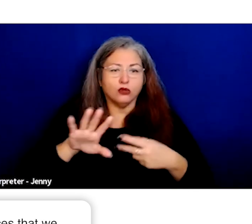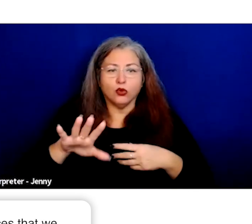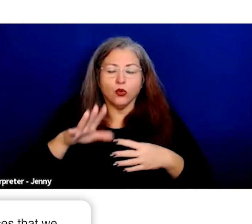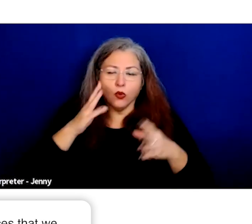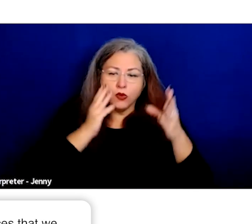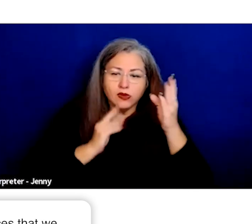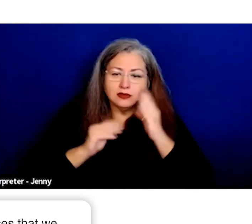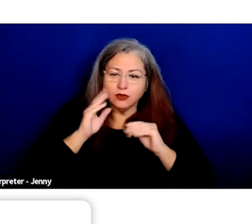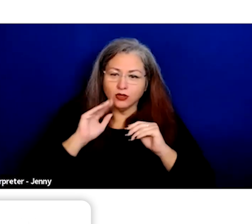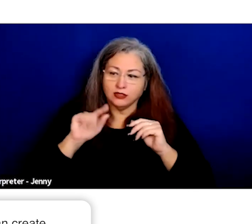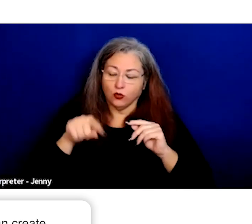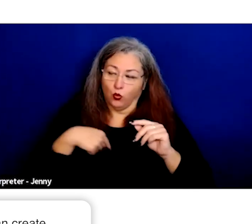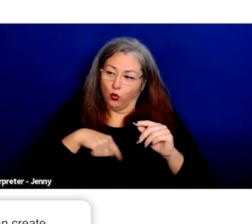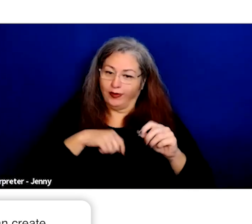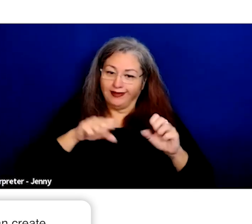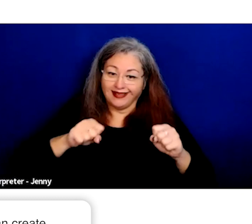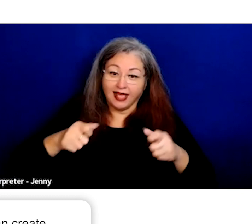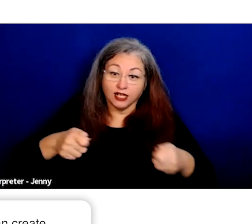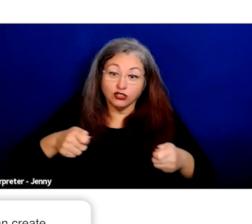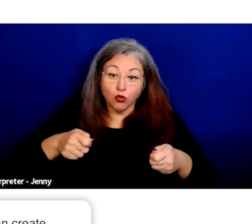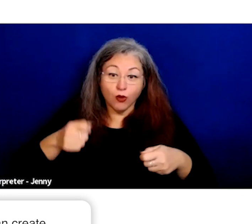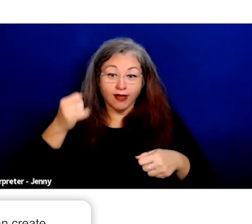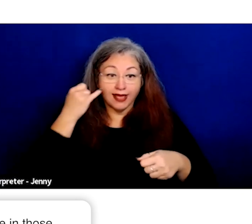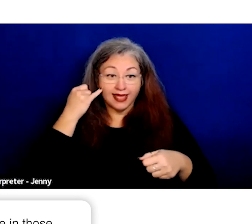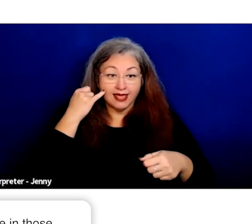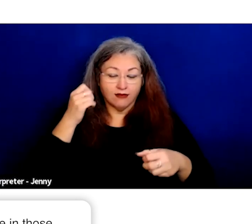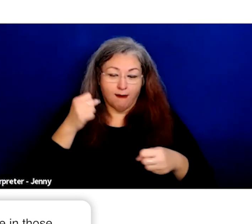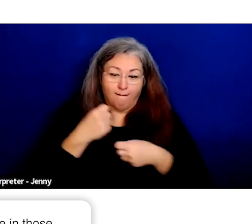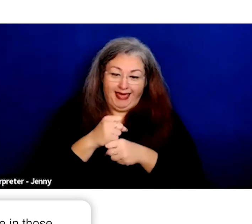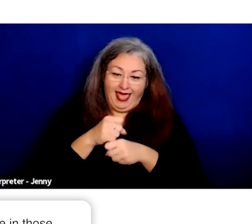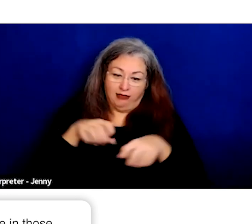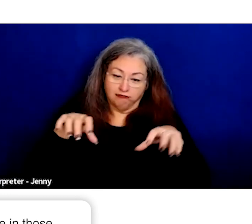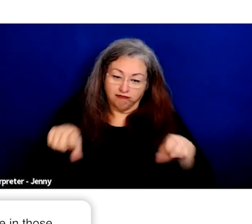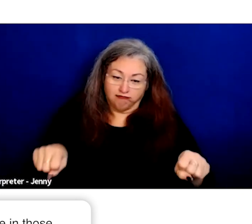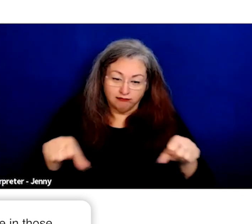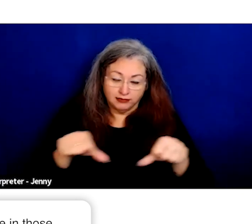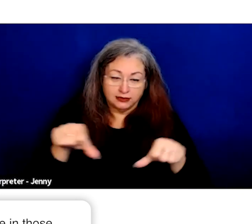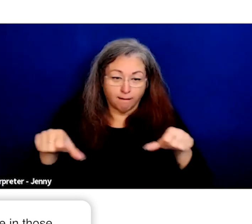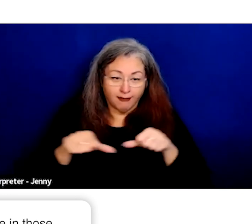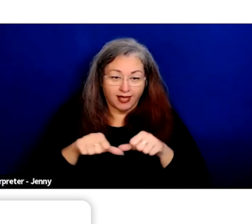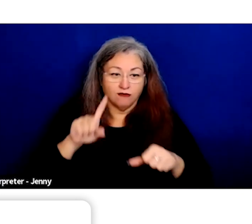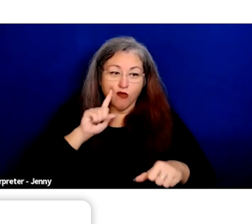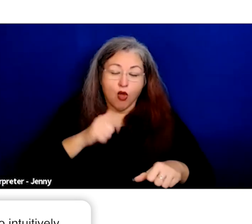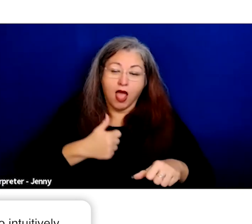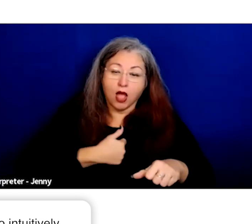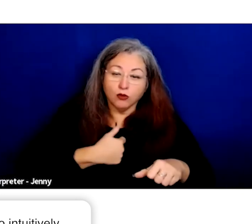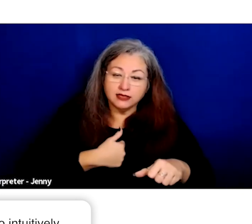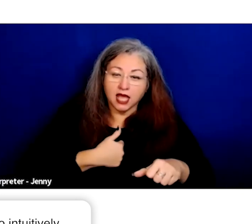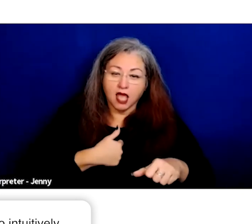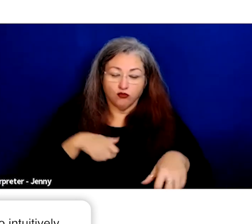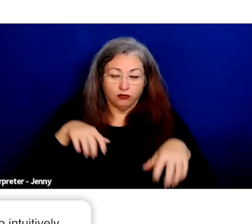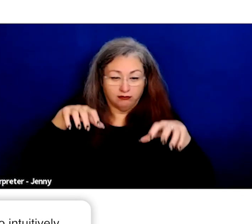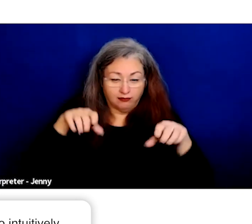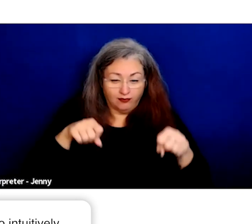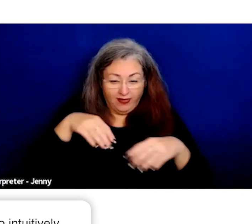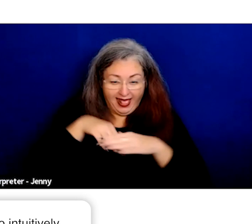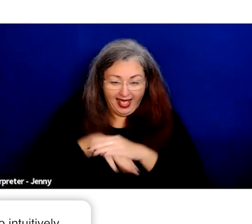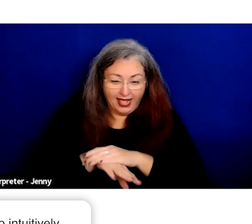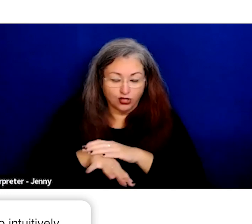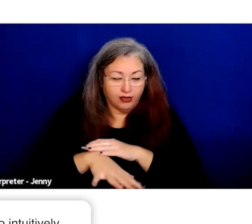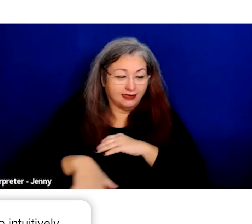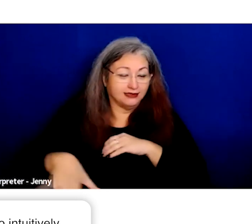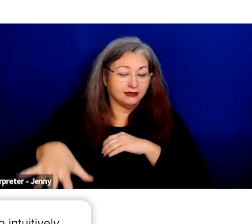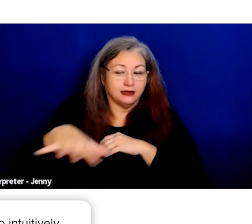we can control. And when we can create space for ourselves to be in those spaces, then we can start